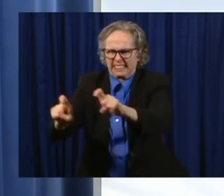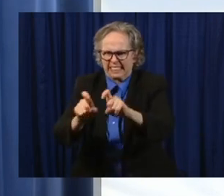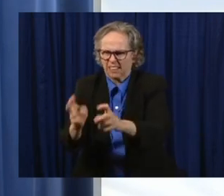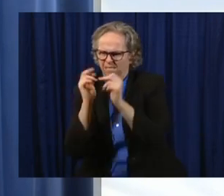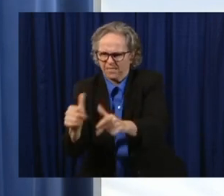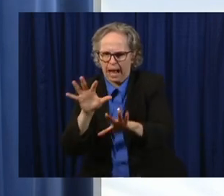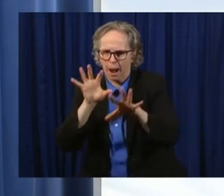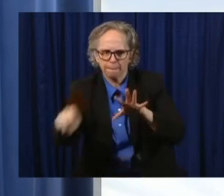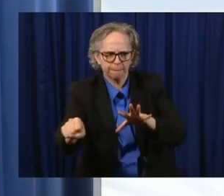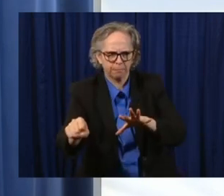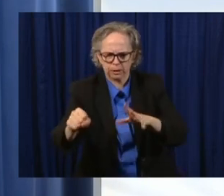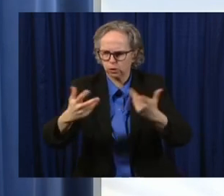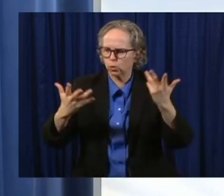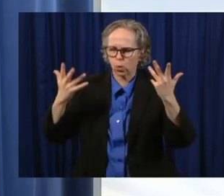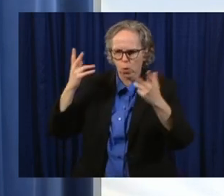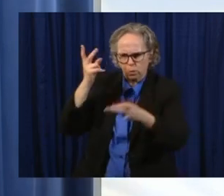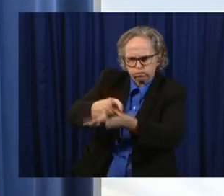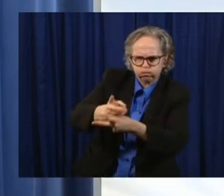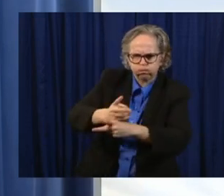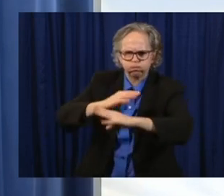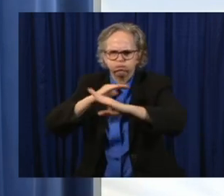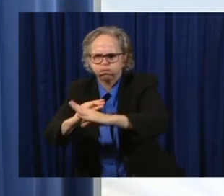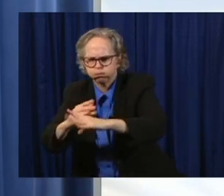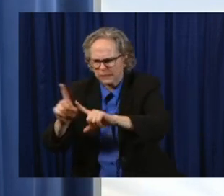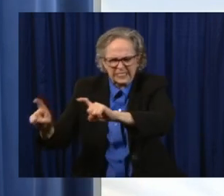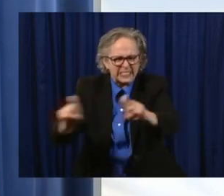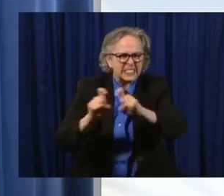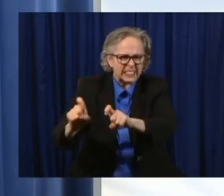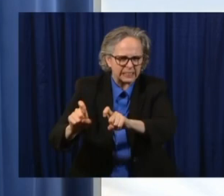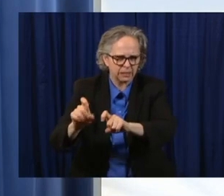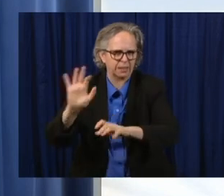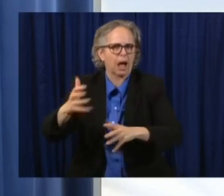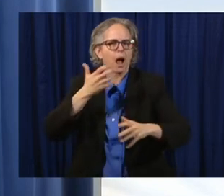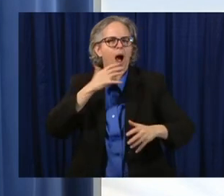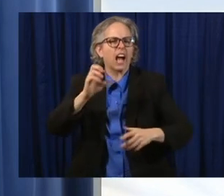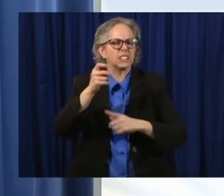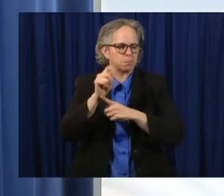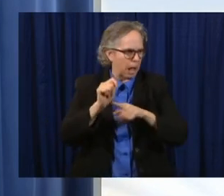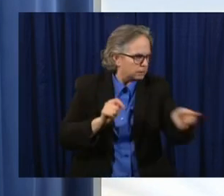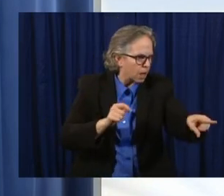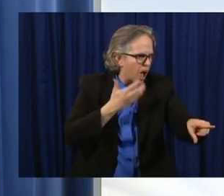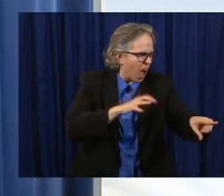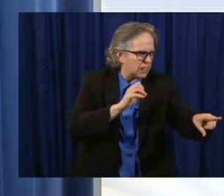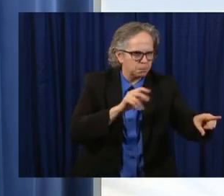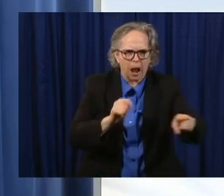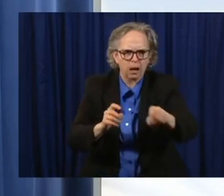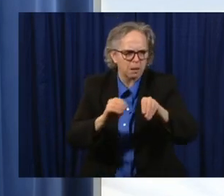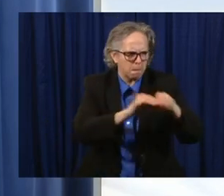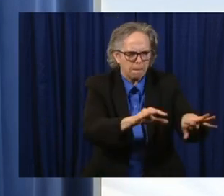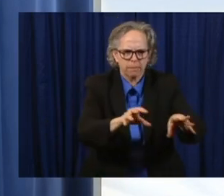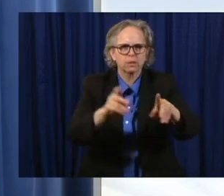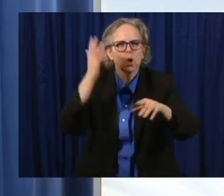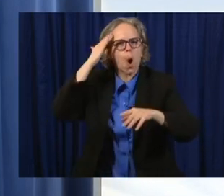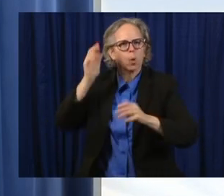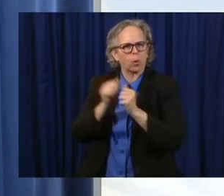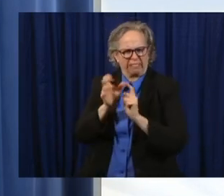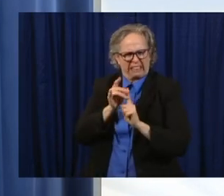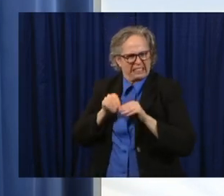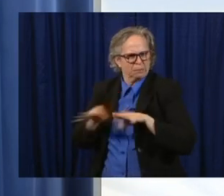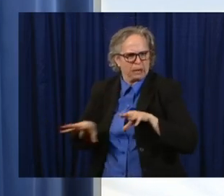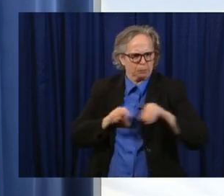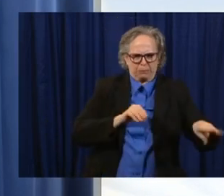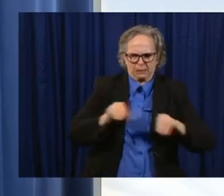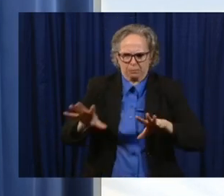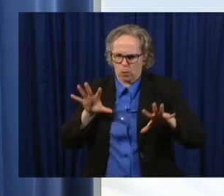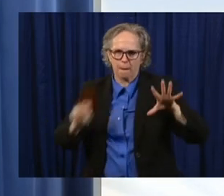in and do the appropriate testing and the other things that we need to do. We'll also be able to focus on